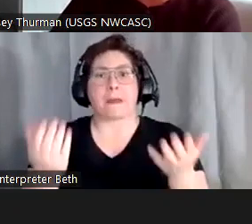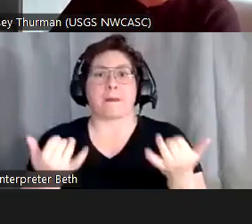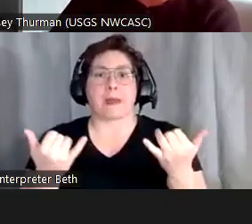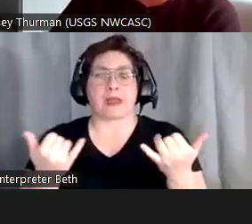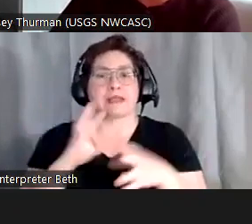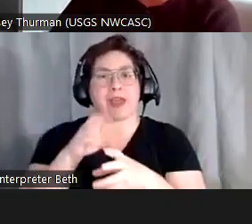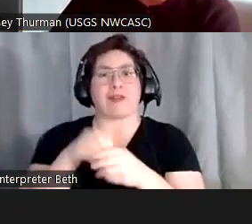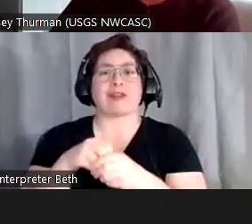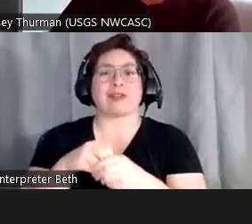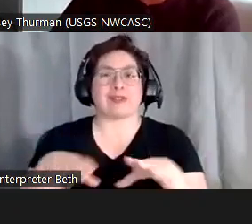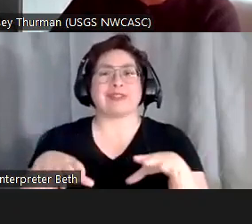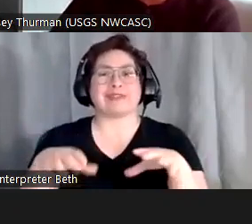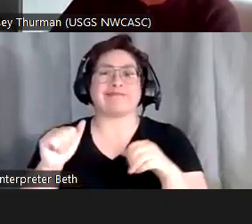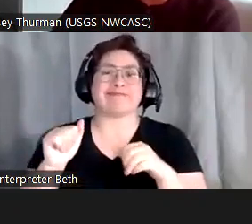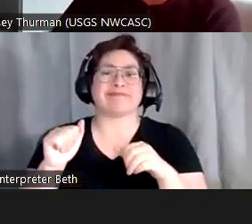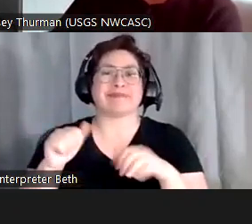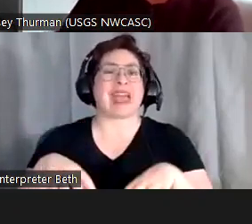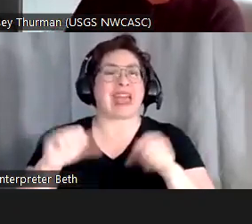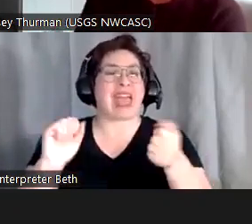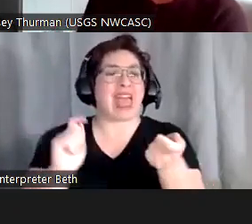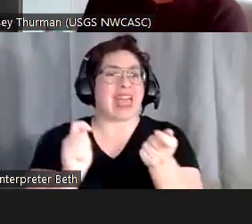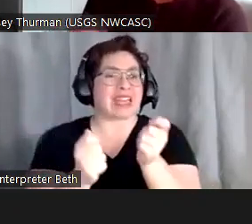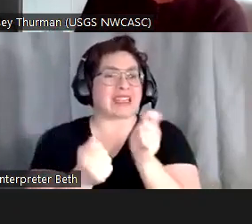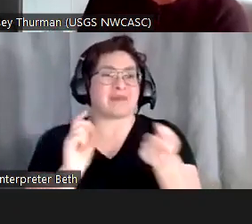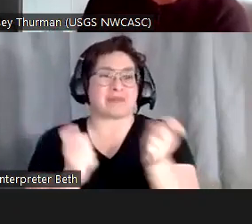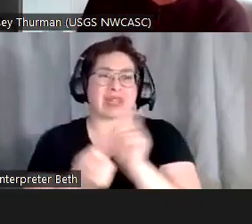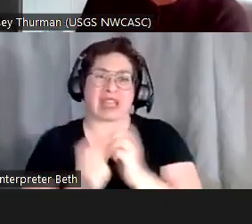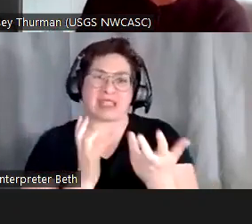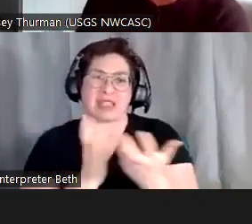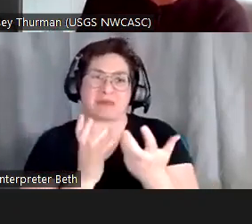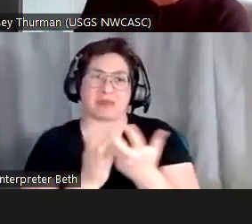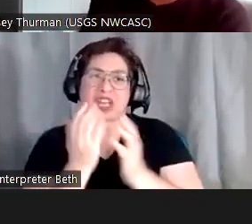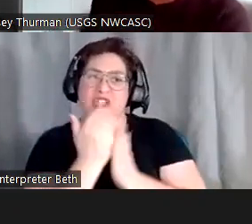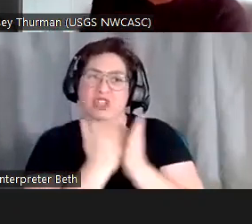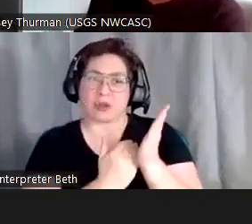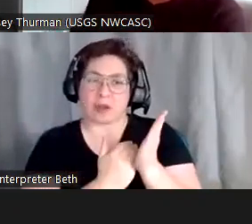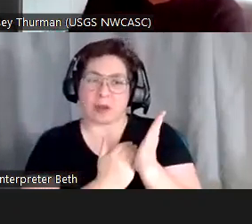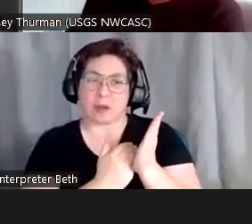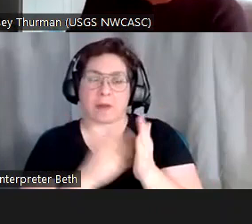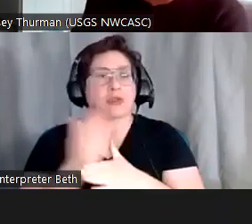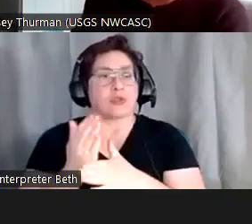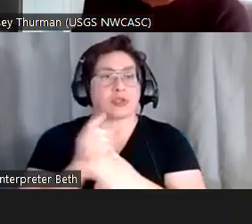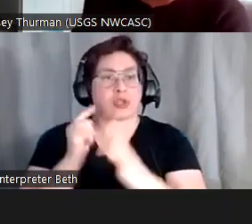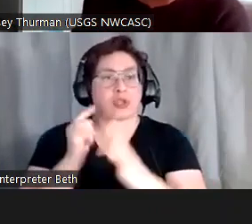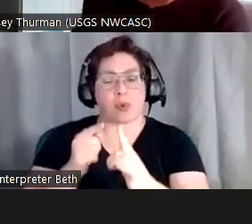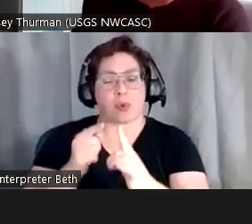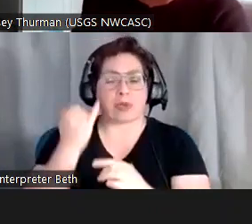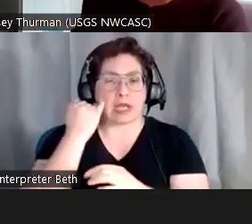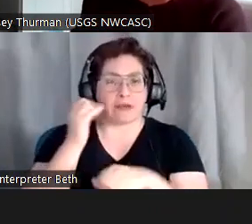our adaptation menu. And this is all available also on our SharePoint site if you're in DOI.